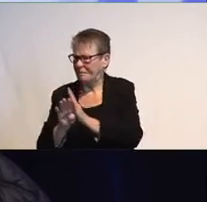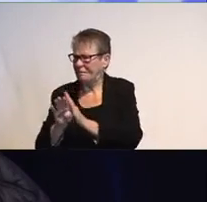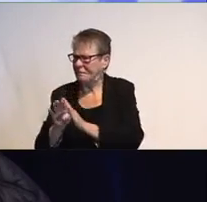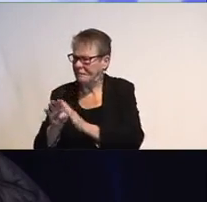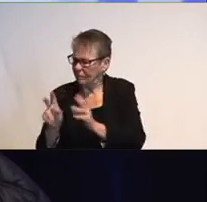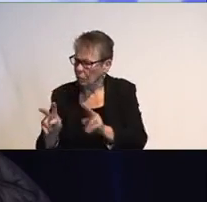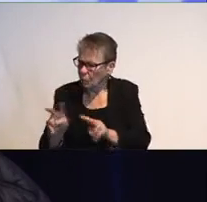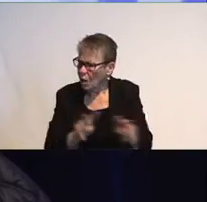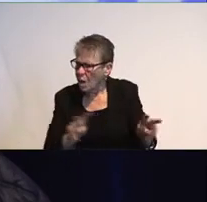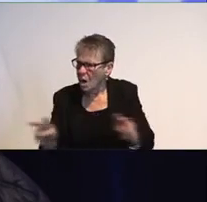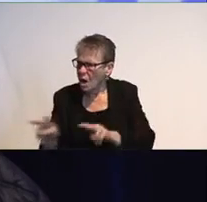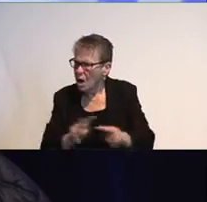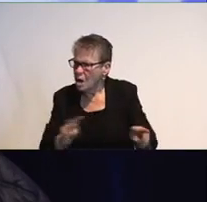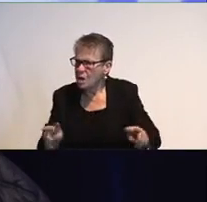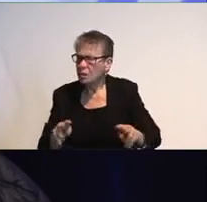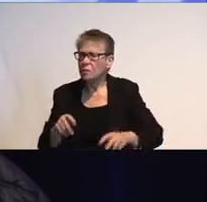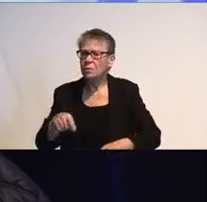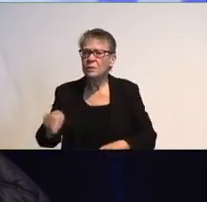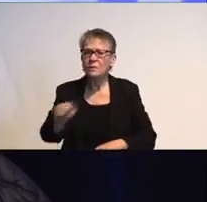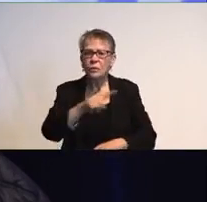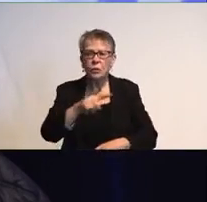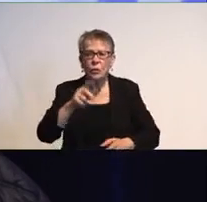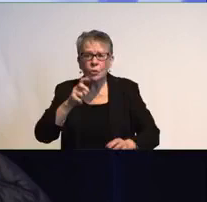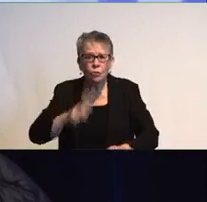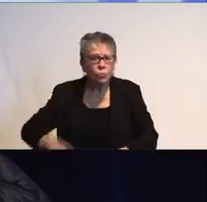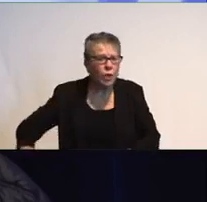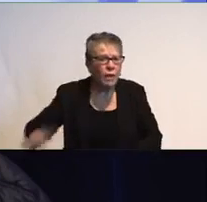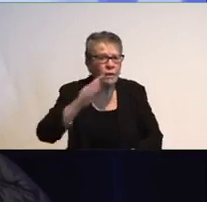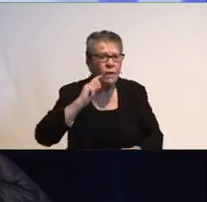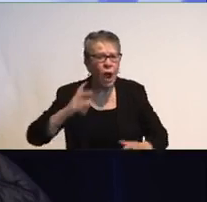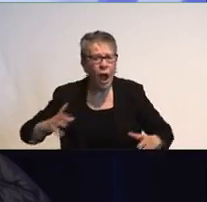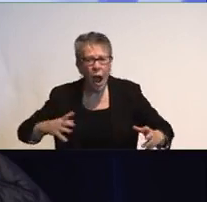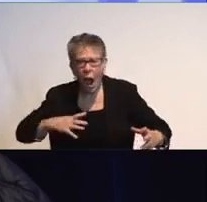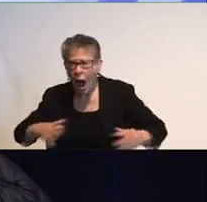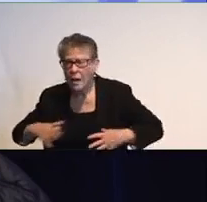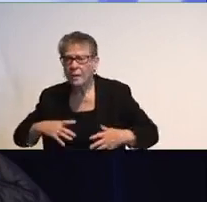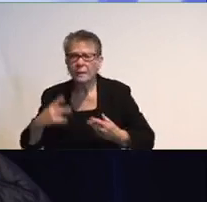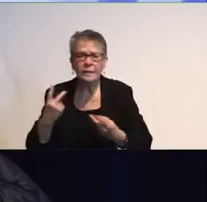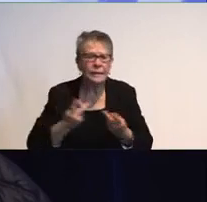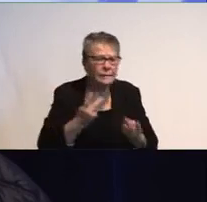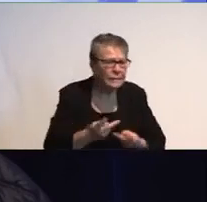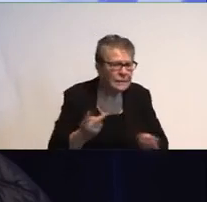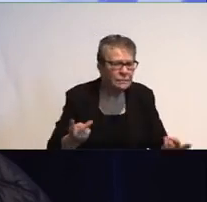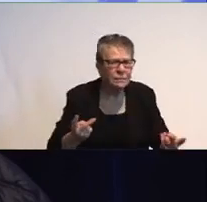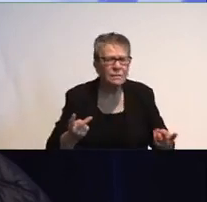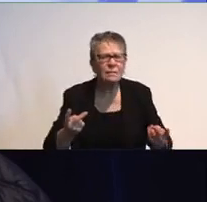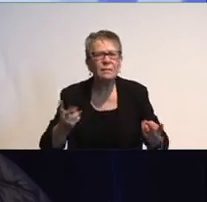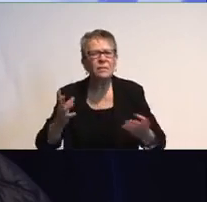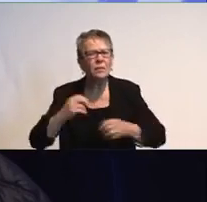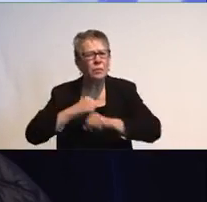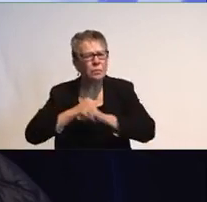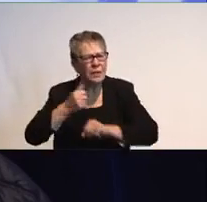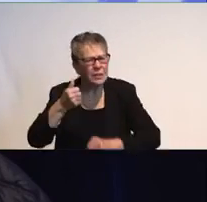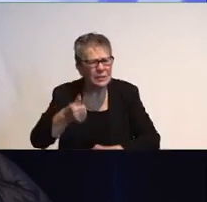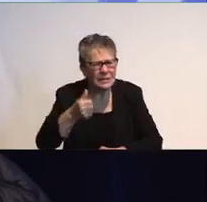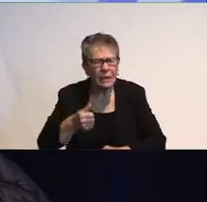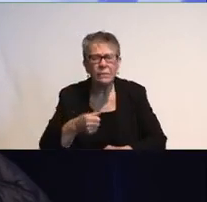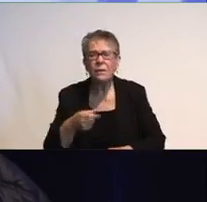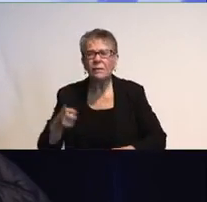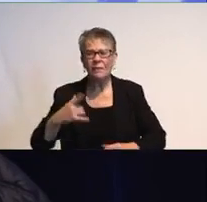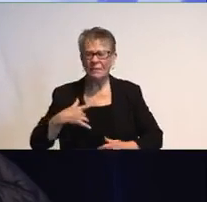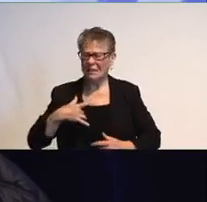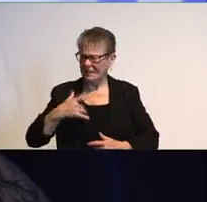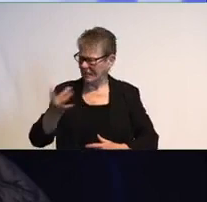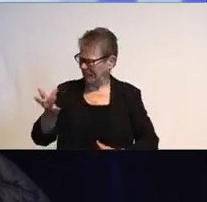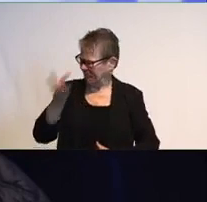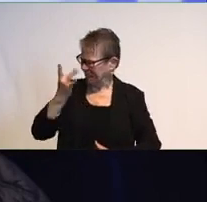protect themselves. Please, this week before the holiday, stay home if you are sick and get tested